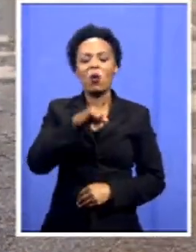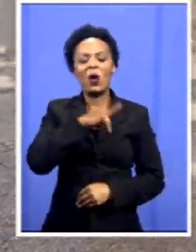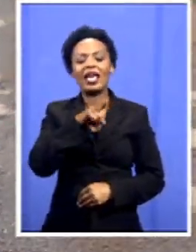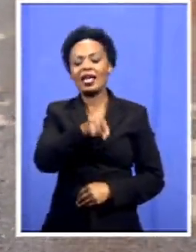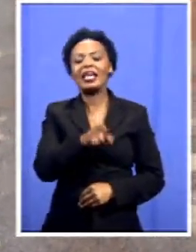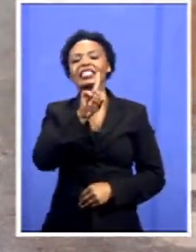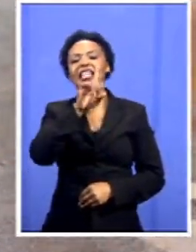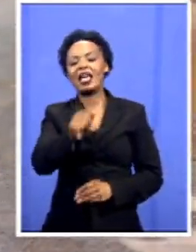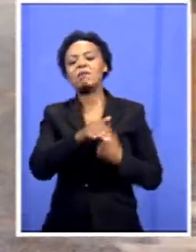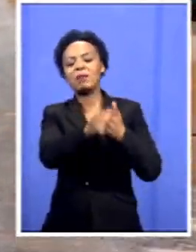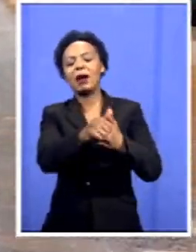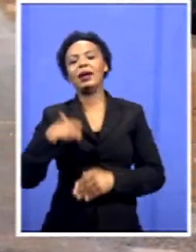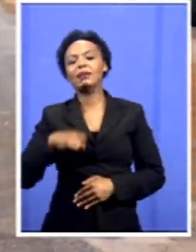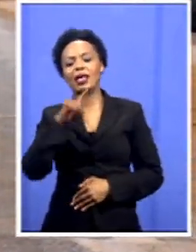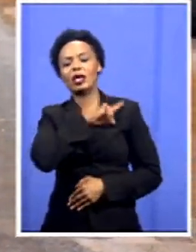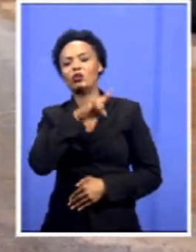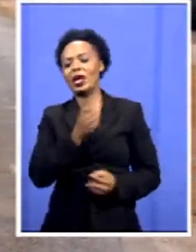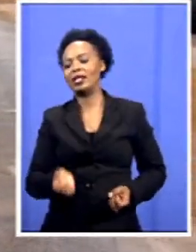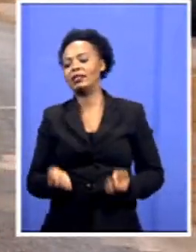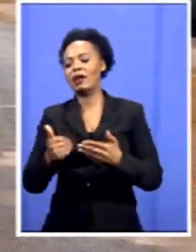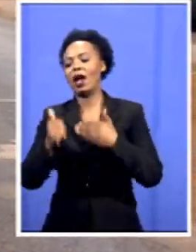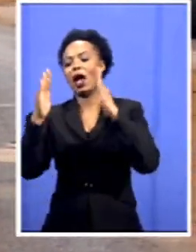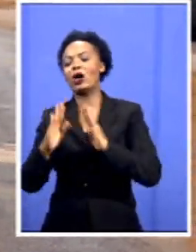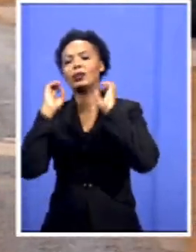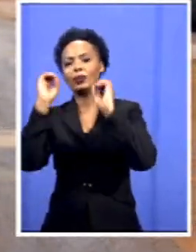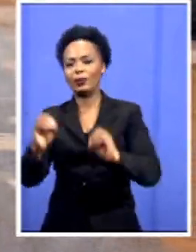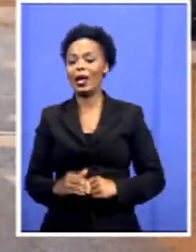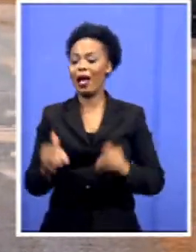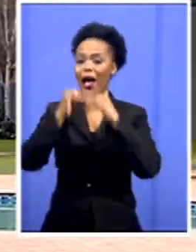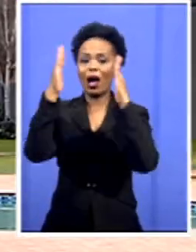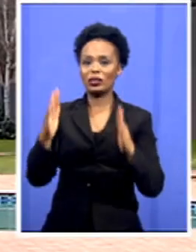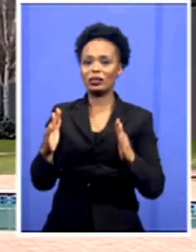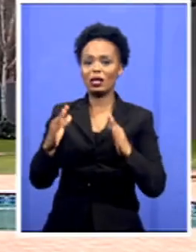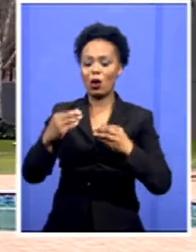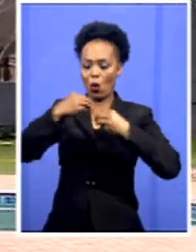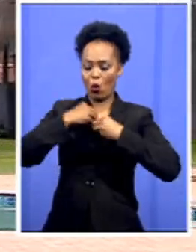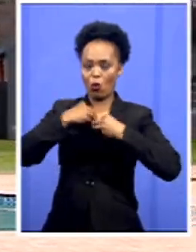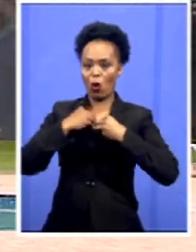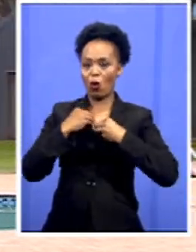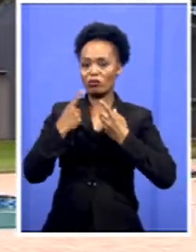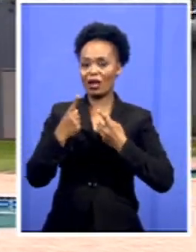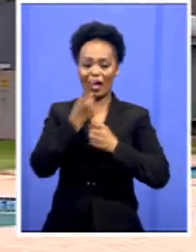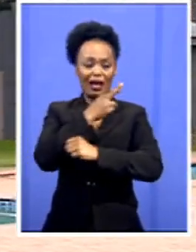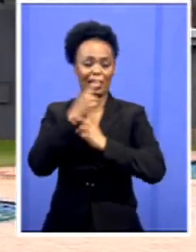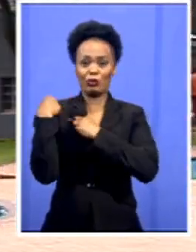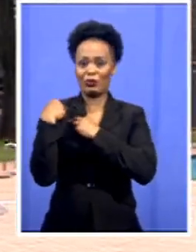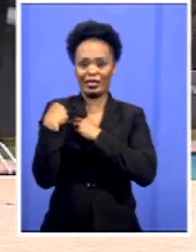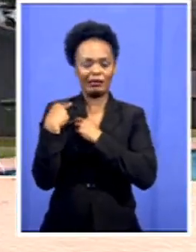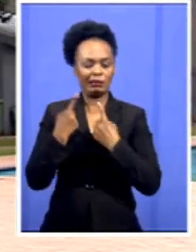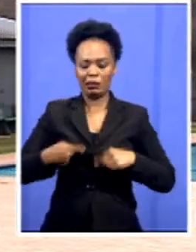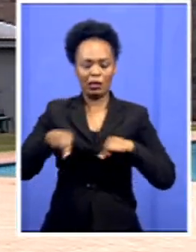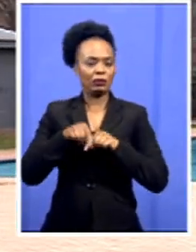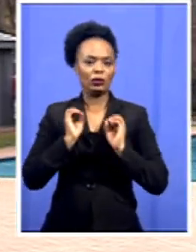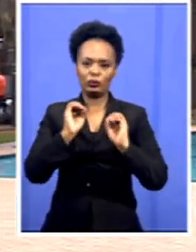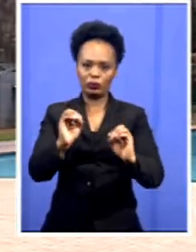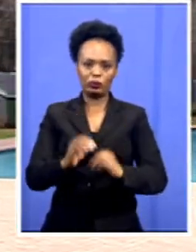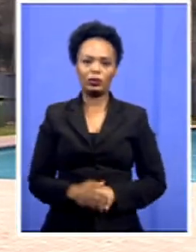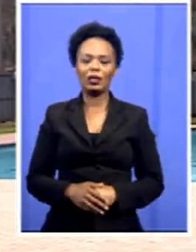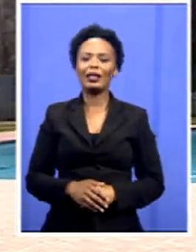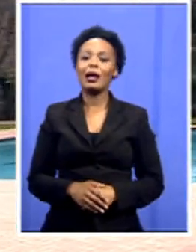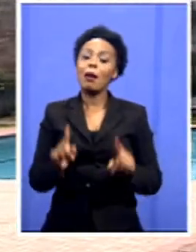DA-led municipality. That's why they are not delivering housing. Housing is not our competency. What we have done, even though it's not our